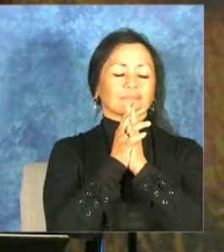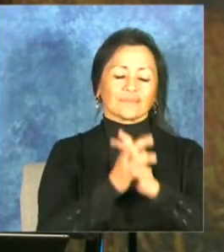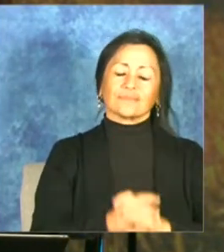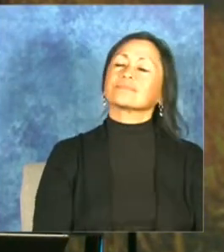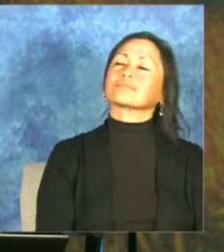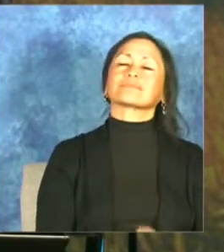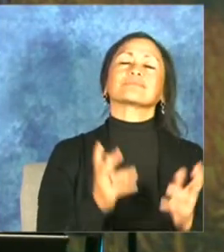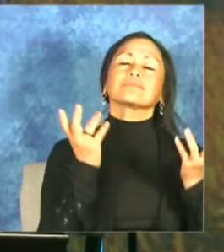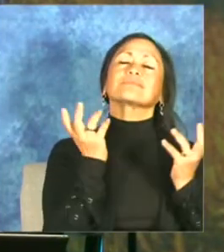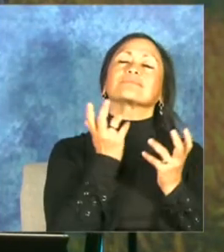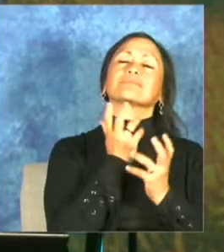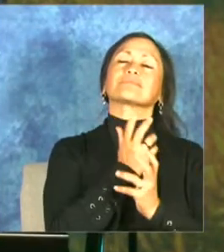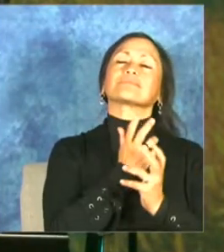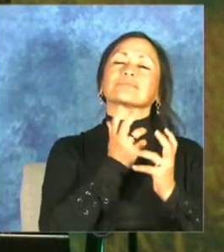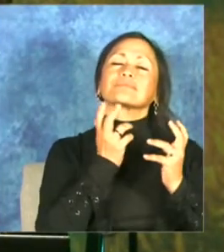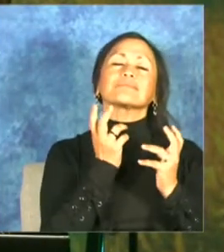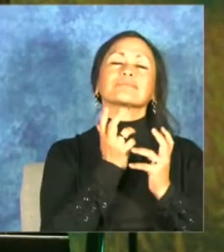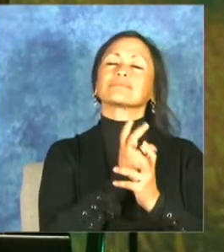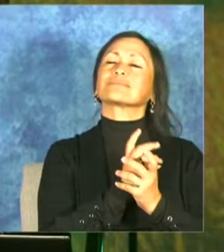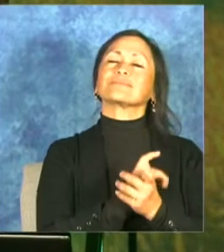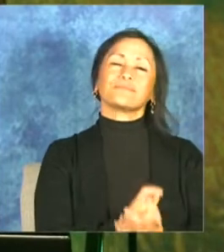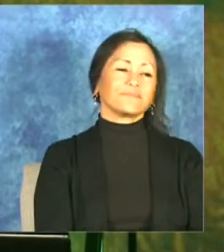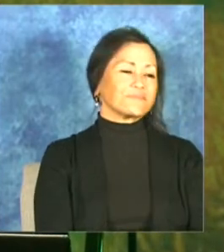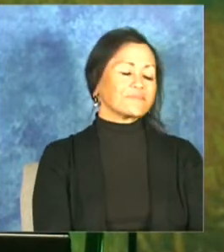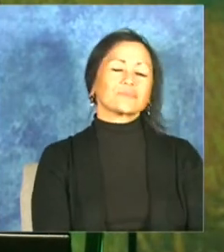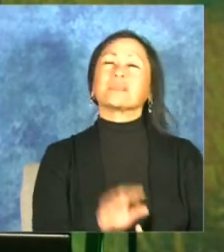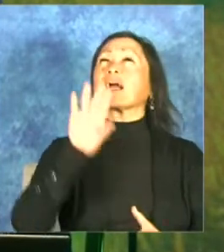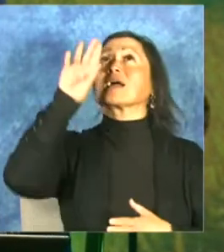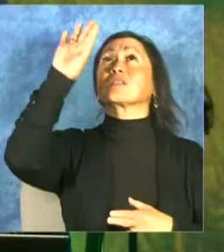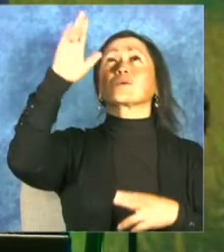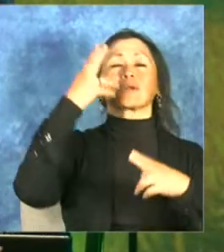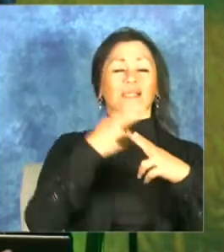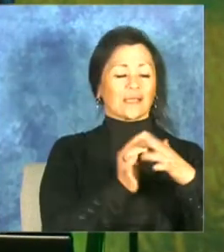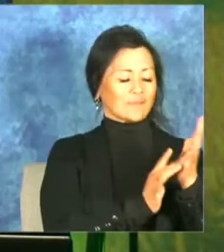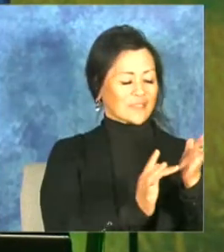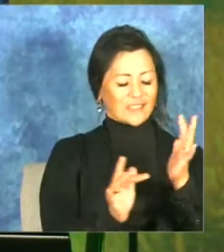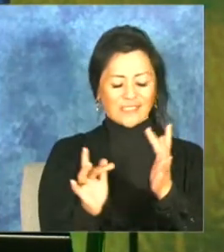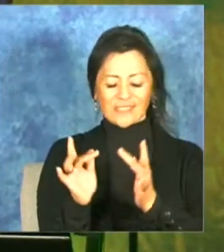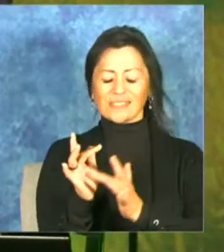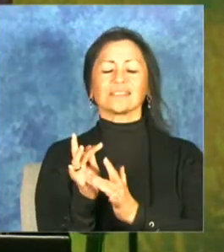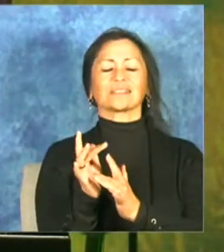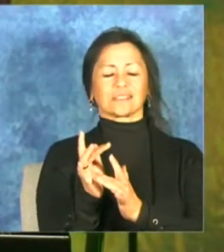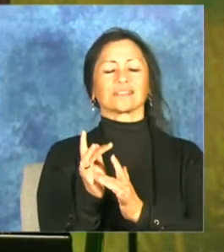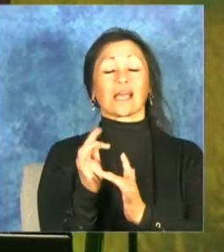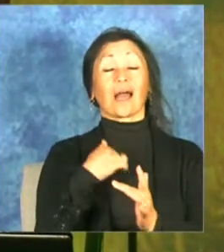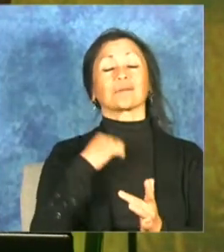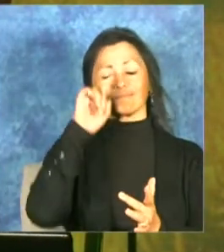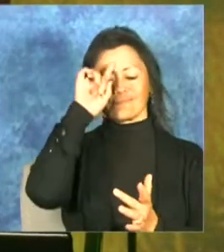Jesus. Oh, in the name of